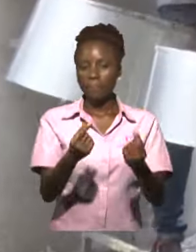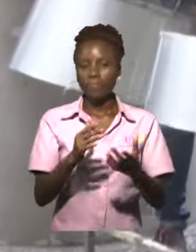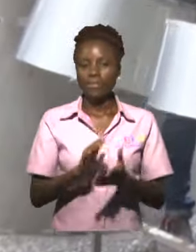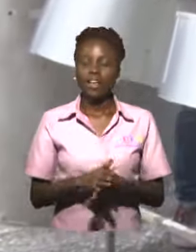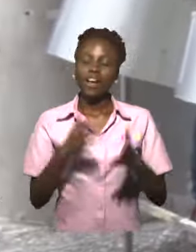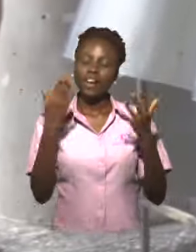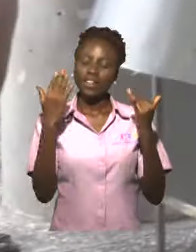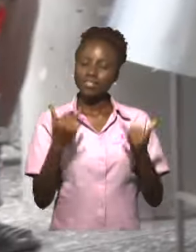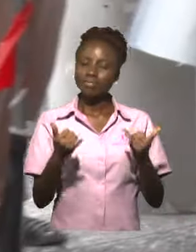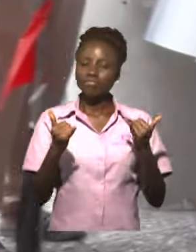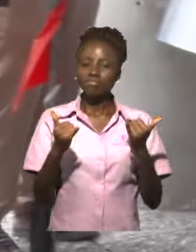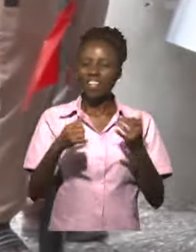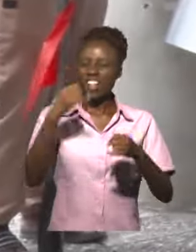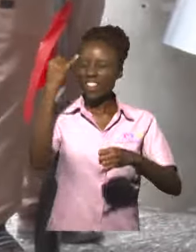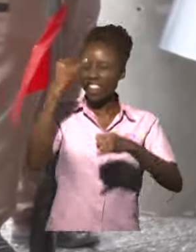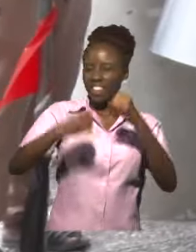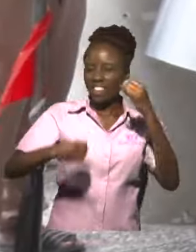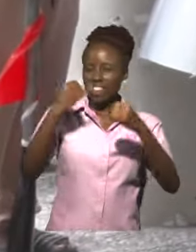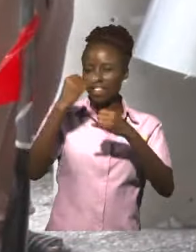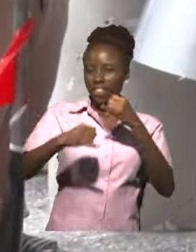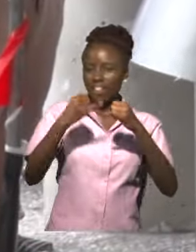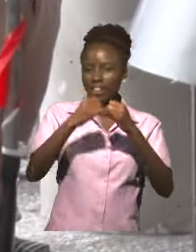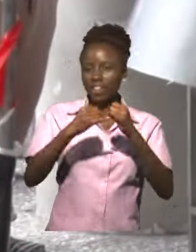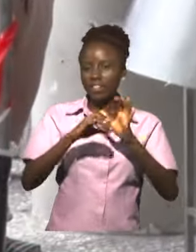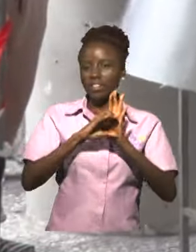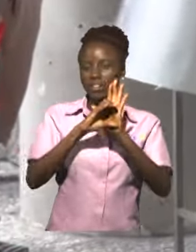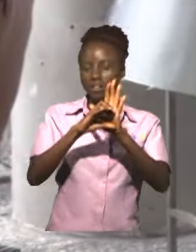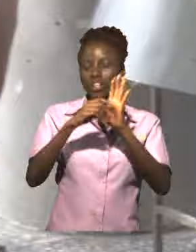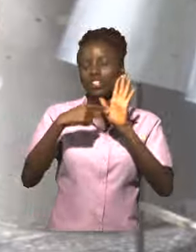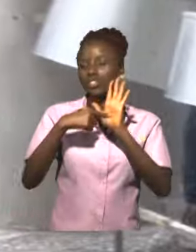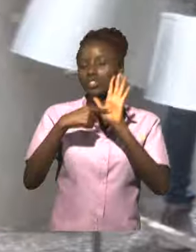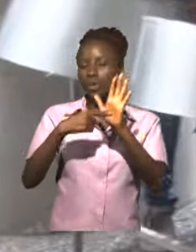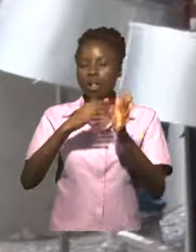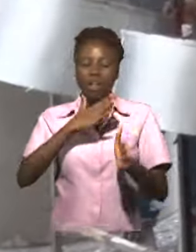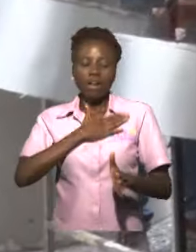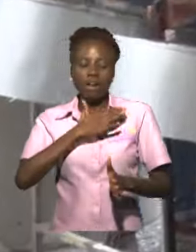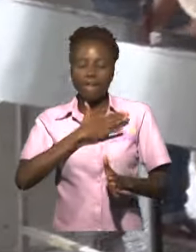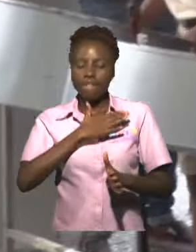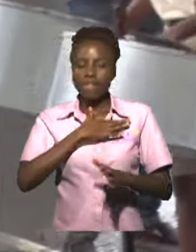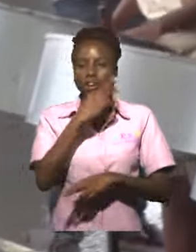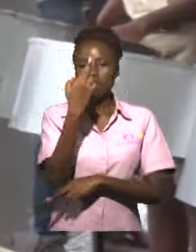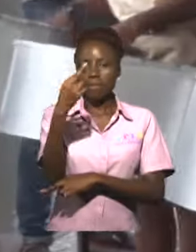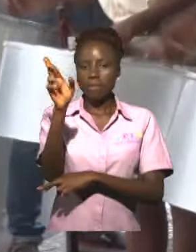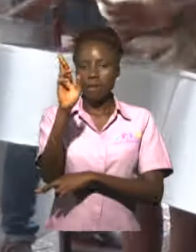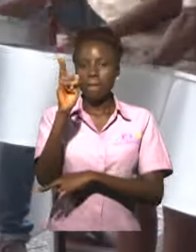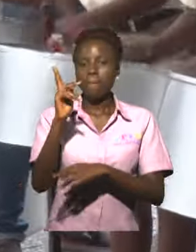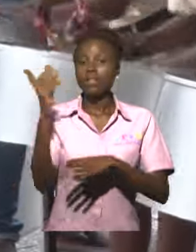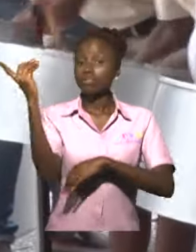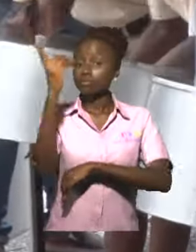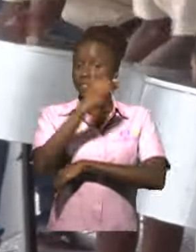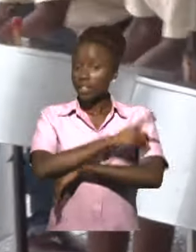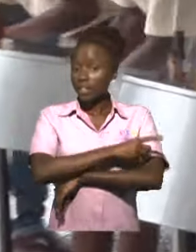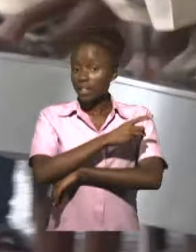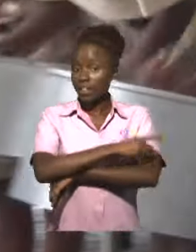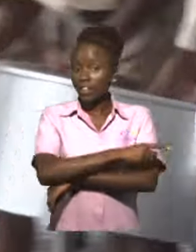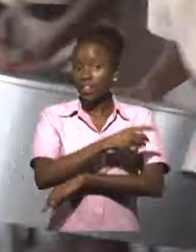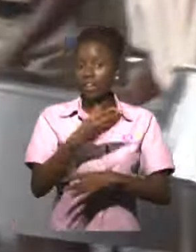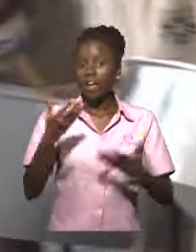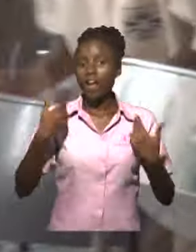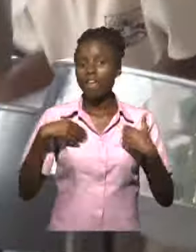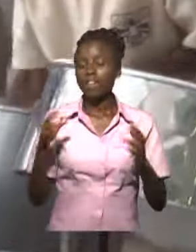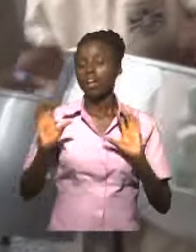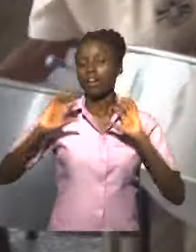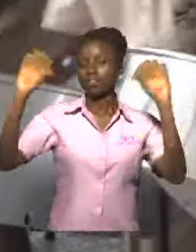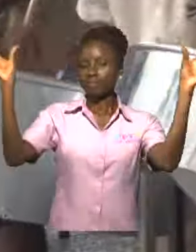And what better way to wrap up an outstanding tribute to patriotism and Republic Day than by invoking the carnival